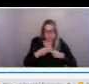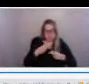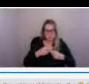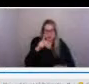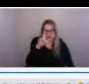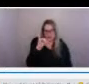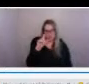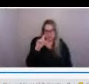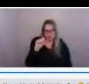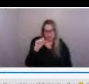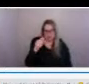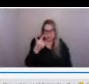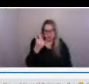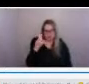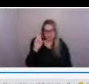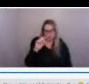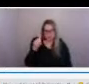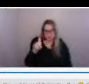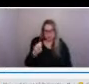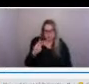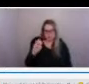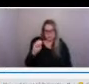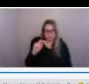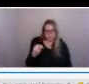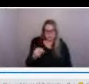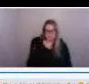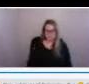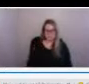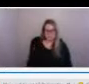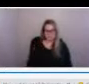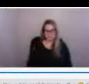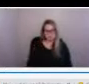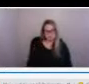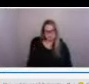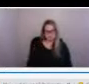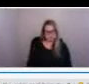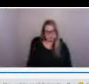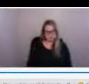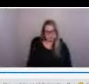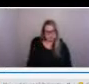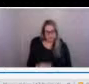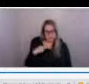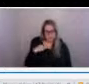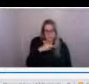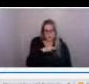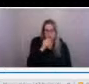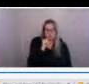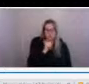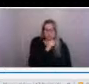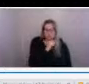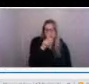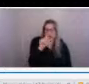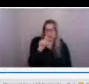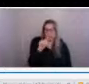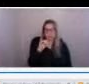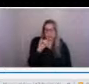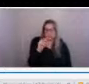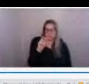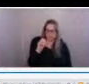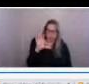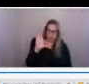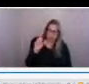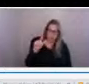guzman and i'm with chicanos por la causa and we are members of the arizona latino coalition for fair